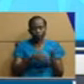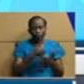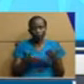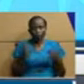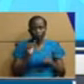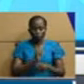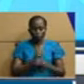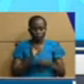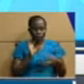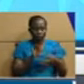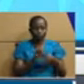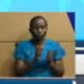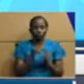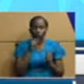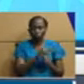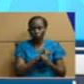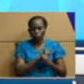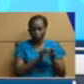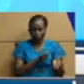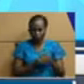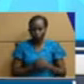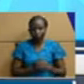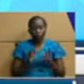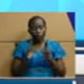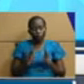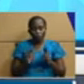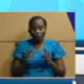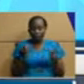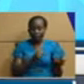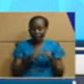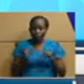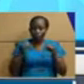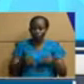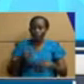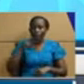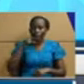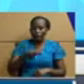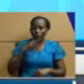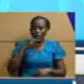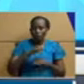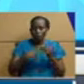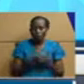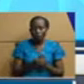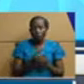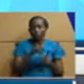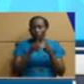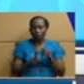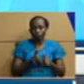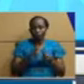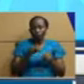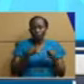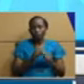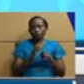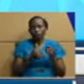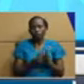protection. We are hoping that the discussions this afternoon will respond to the above questions, but also speak to